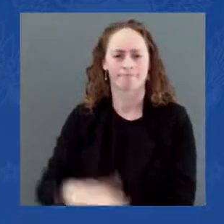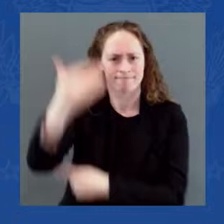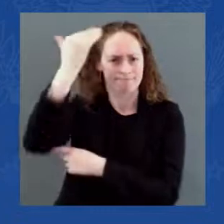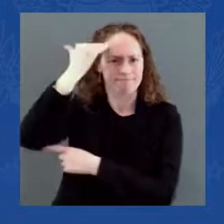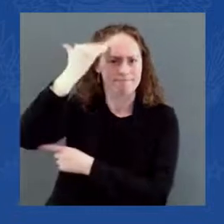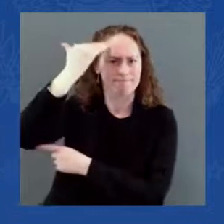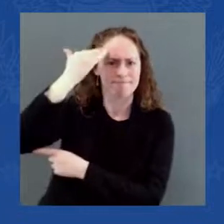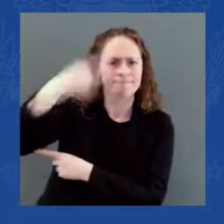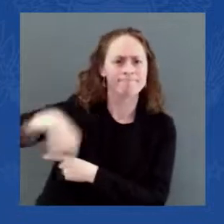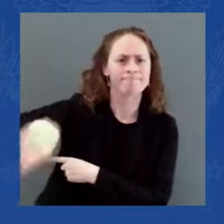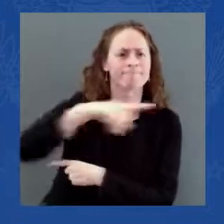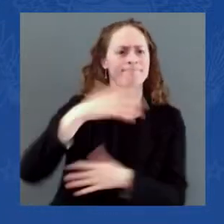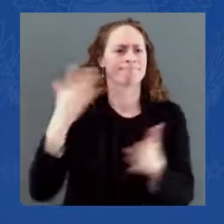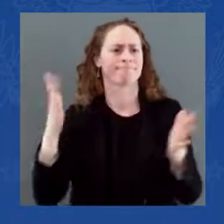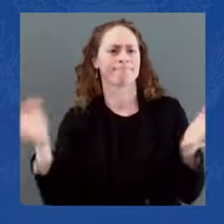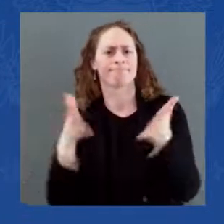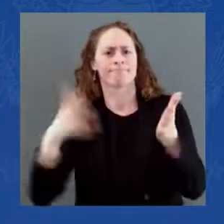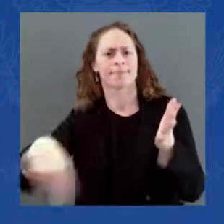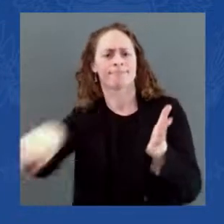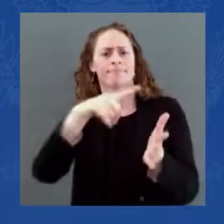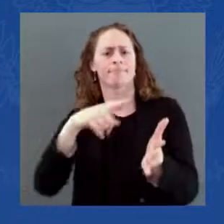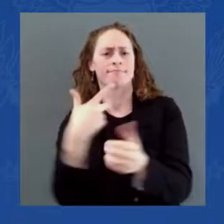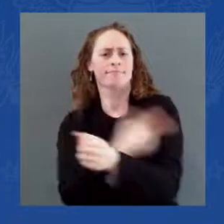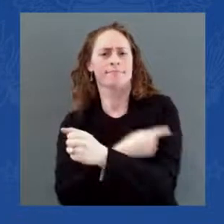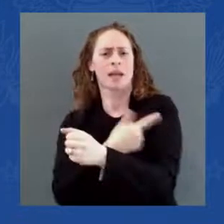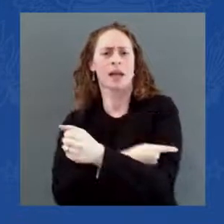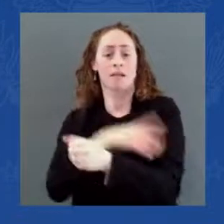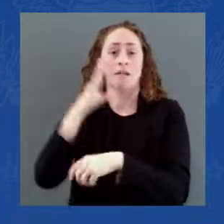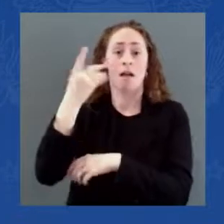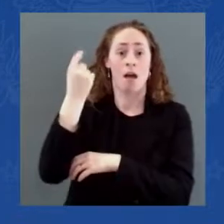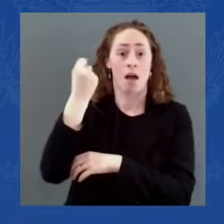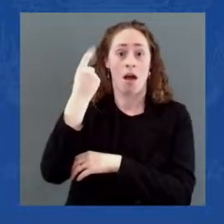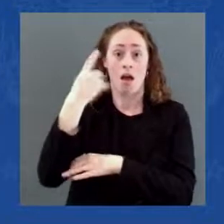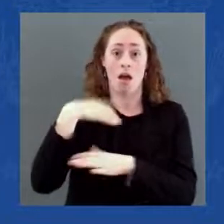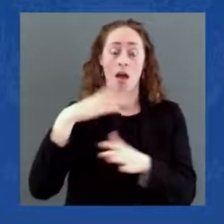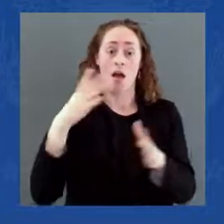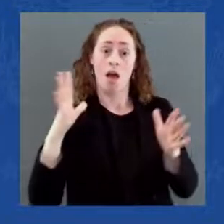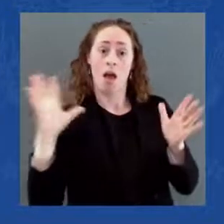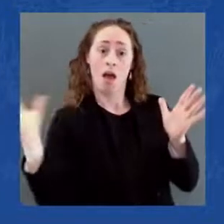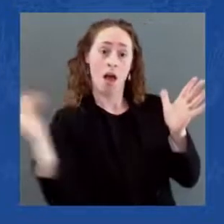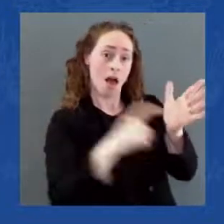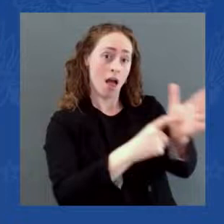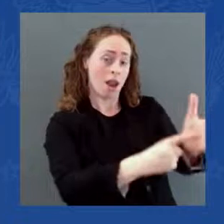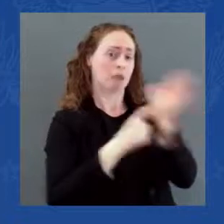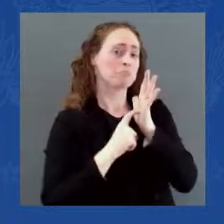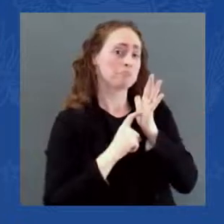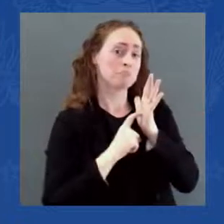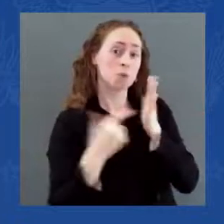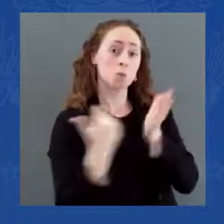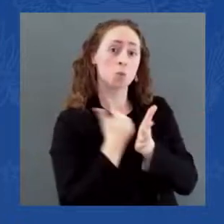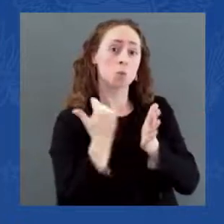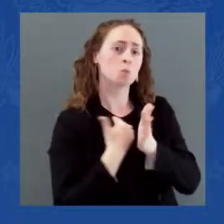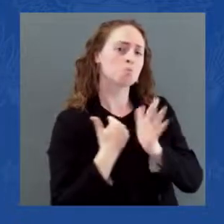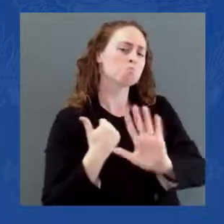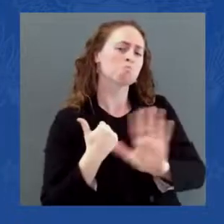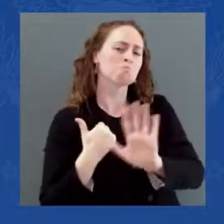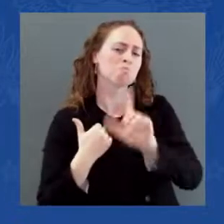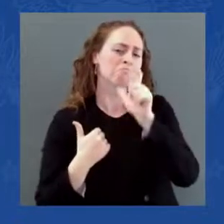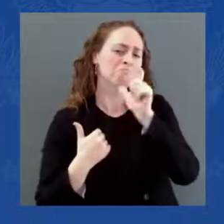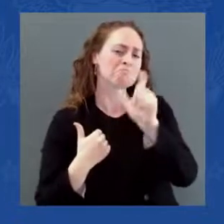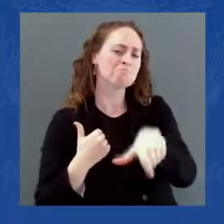mandates. A plan that all Americans hopefully can rally around, and it should be and should get bipartisan